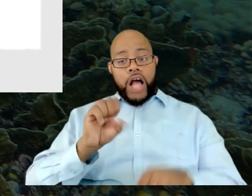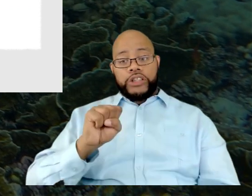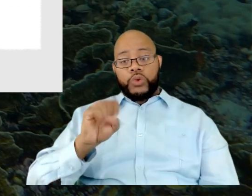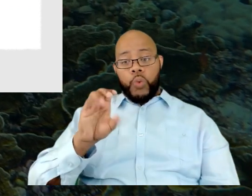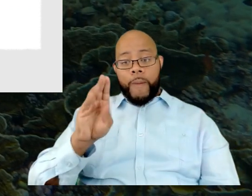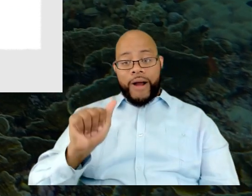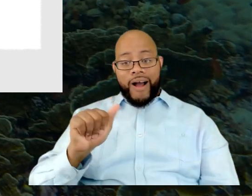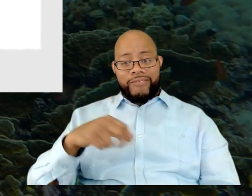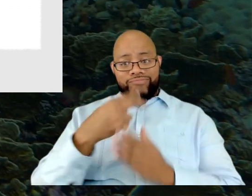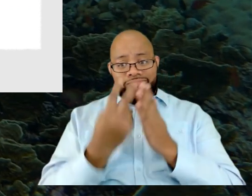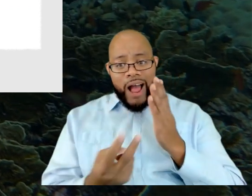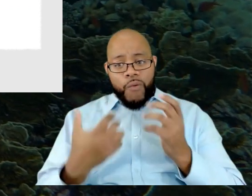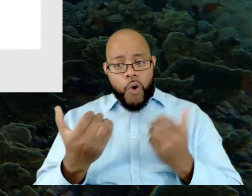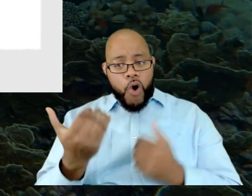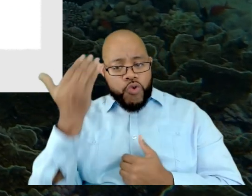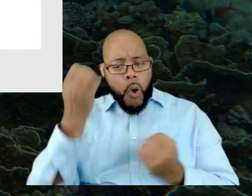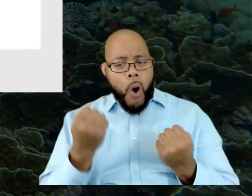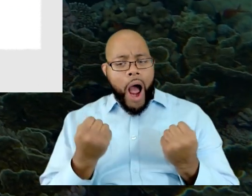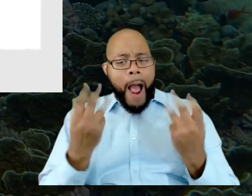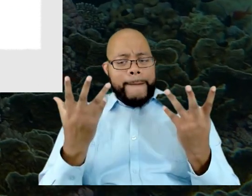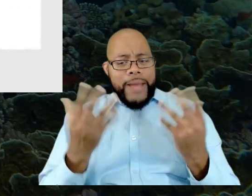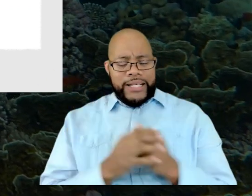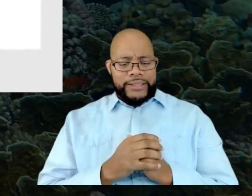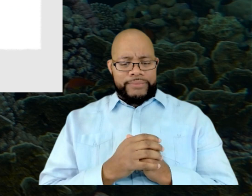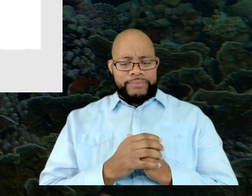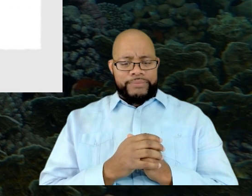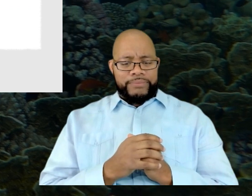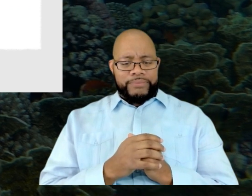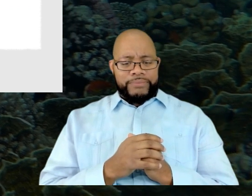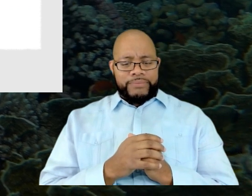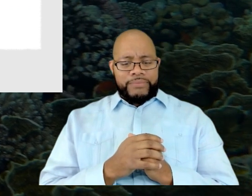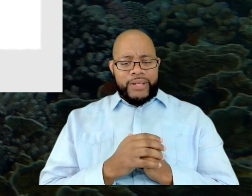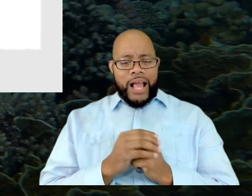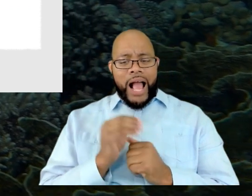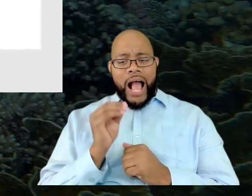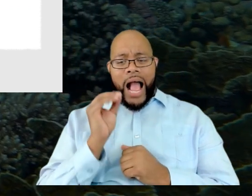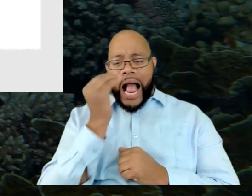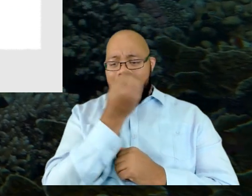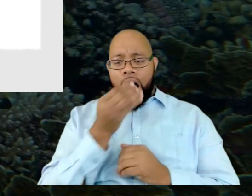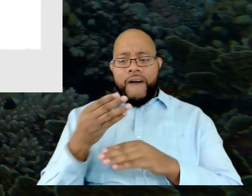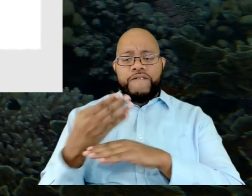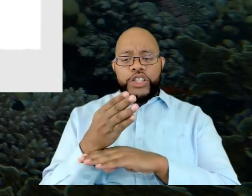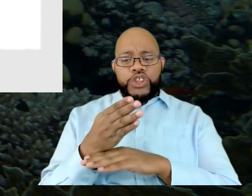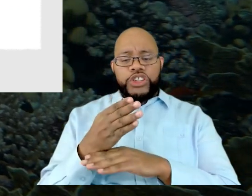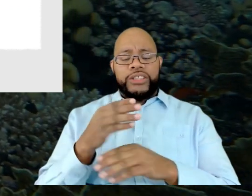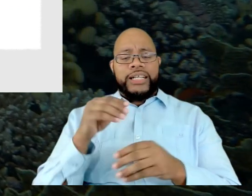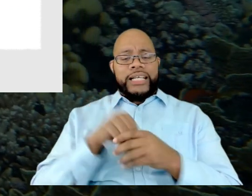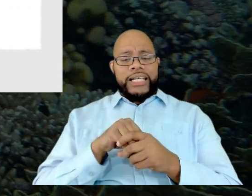I wanted to know how many tuban clownfish were in sea